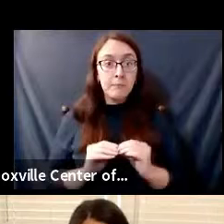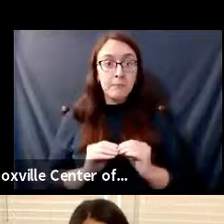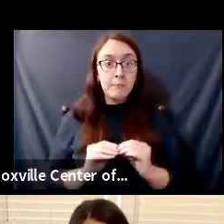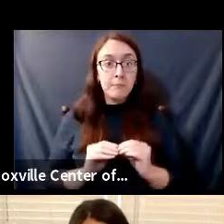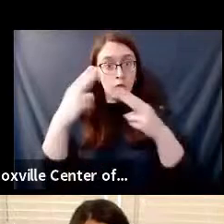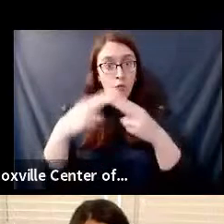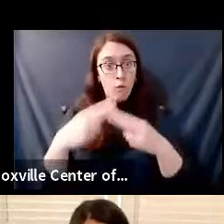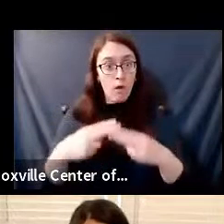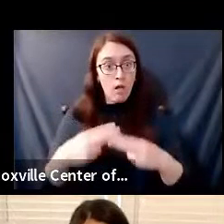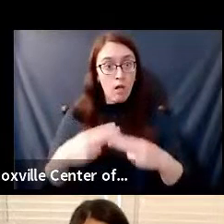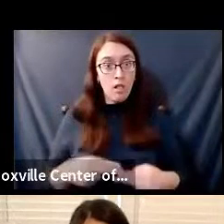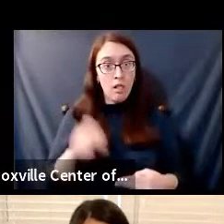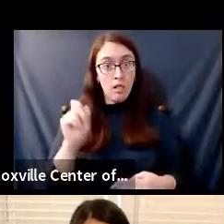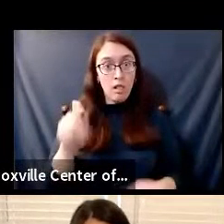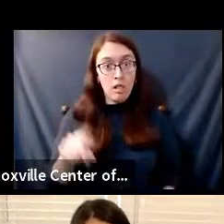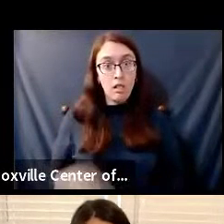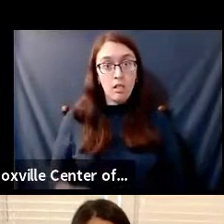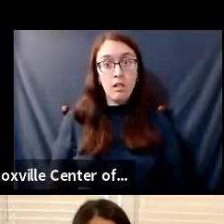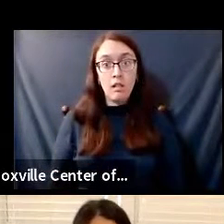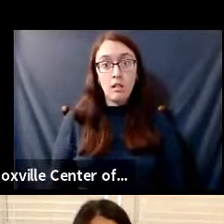call.